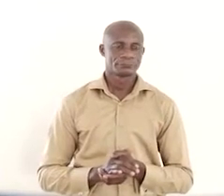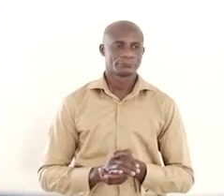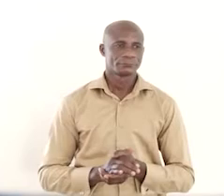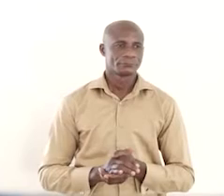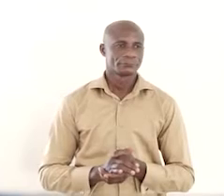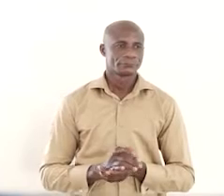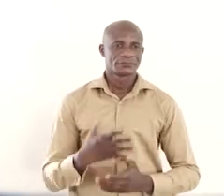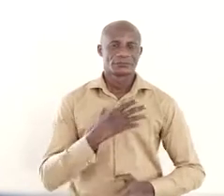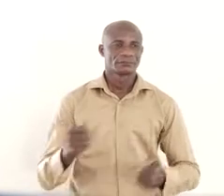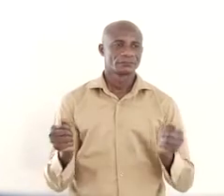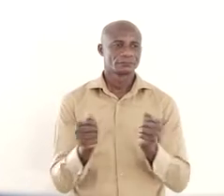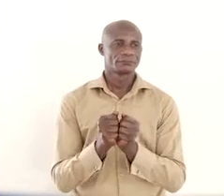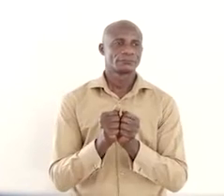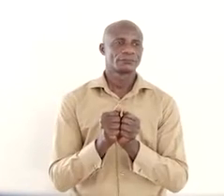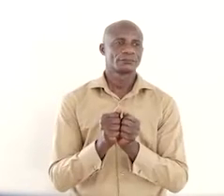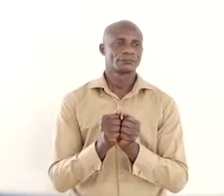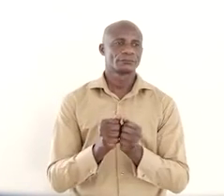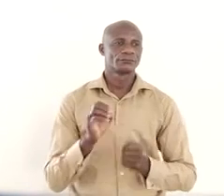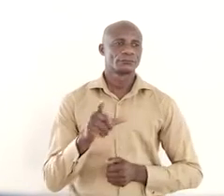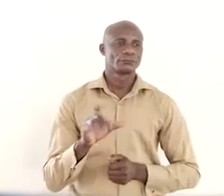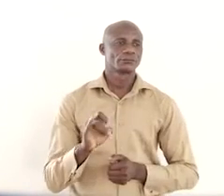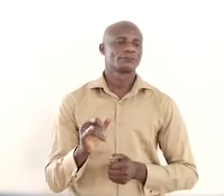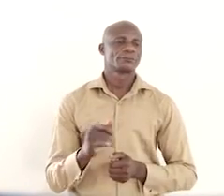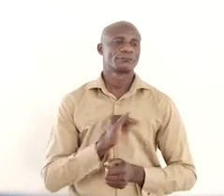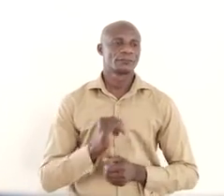and with an olive branch I declare